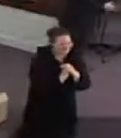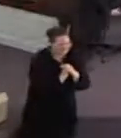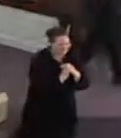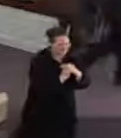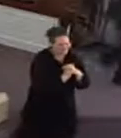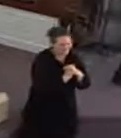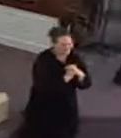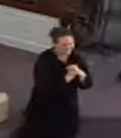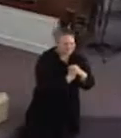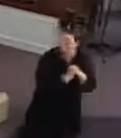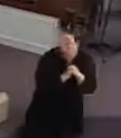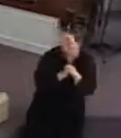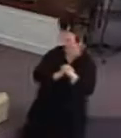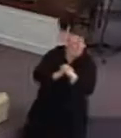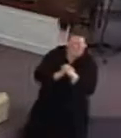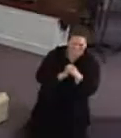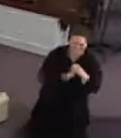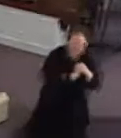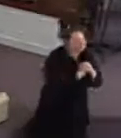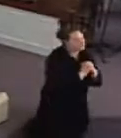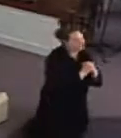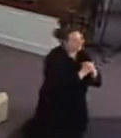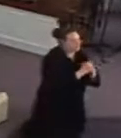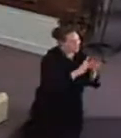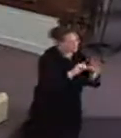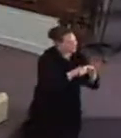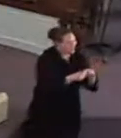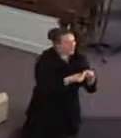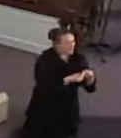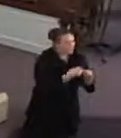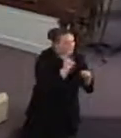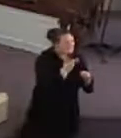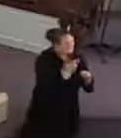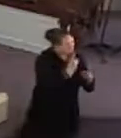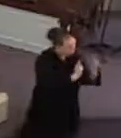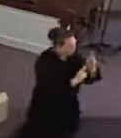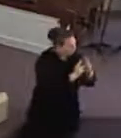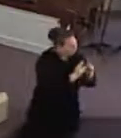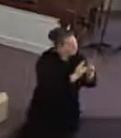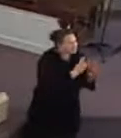Guess I would just have to count it a double honor to speak to you twice today.